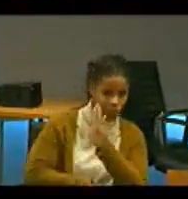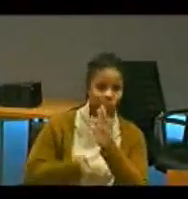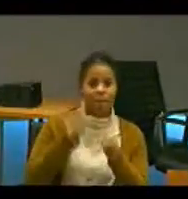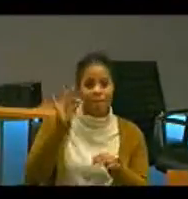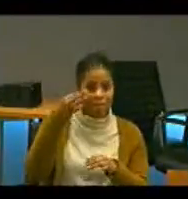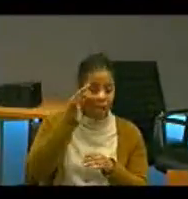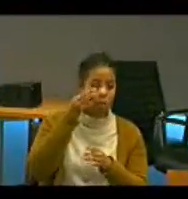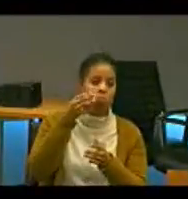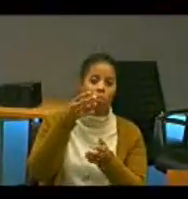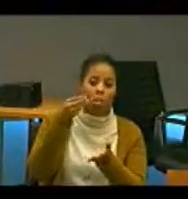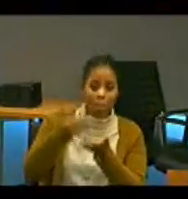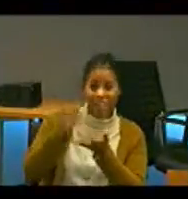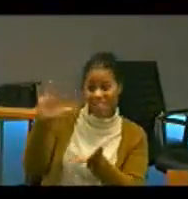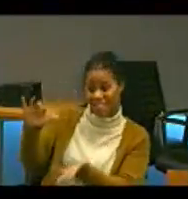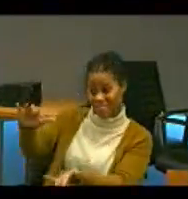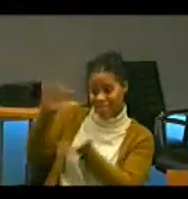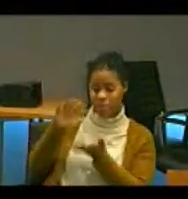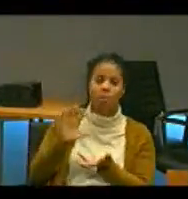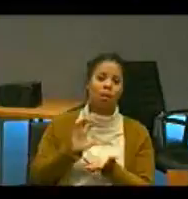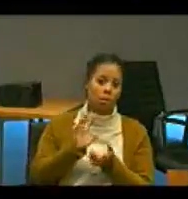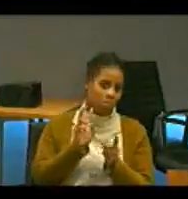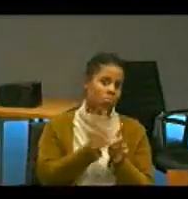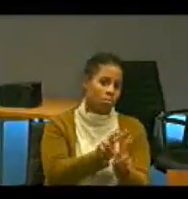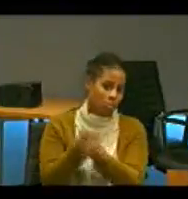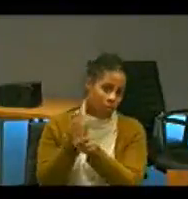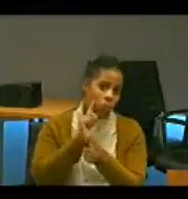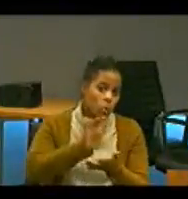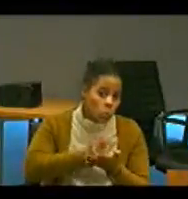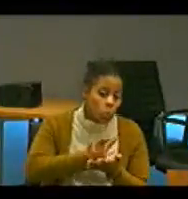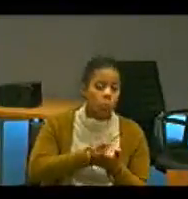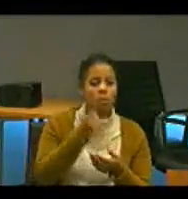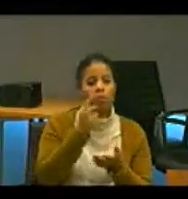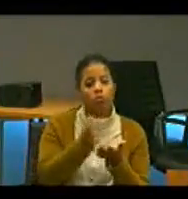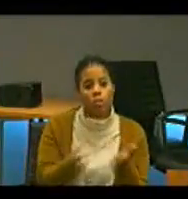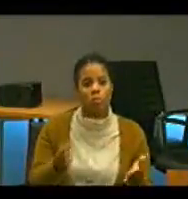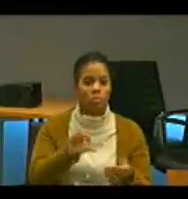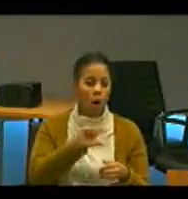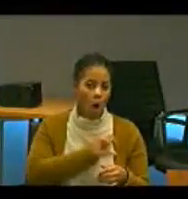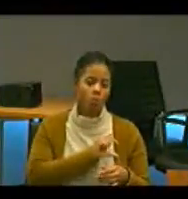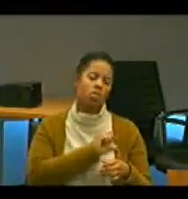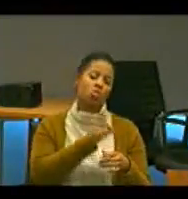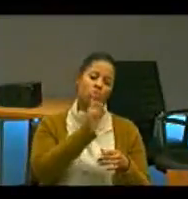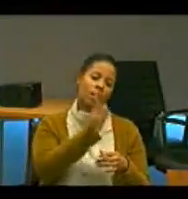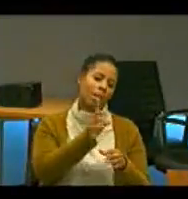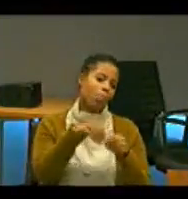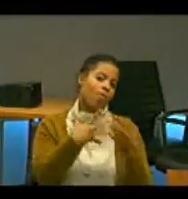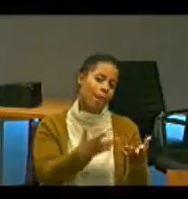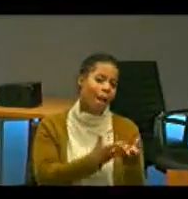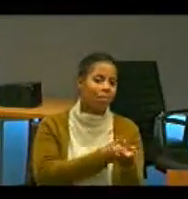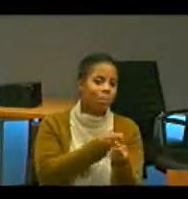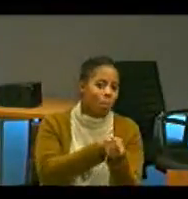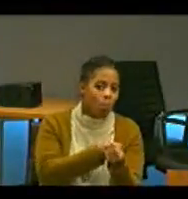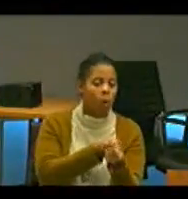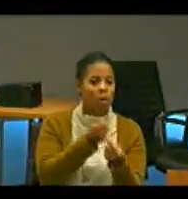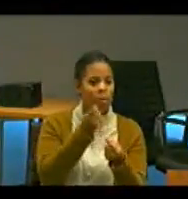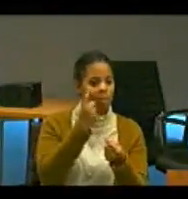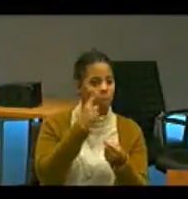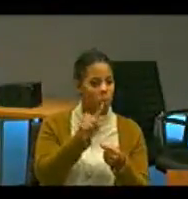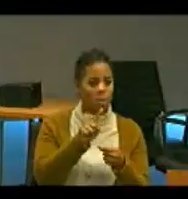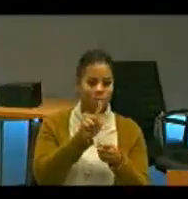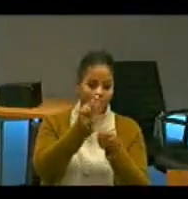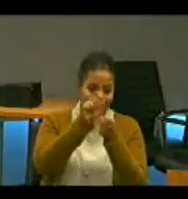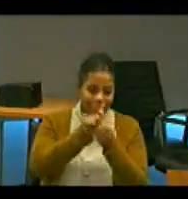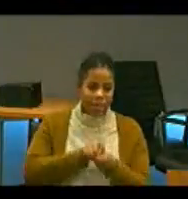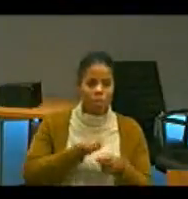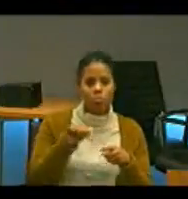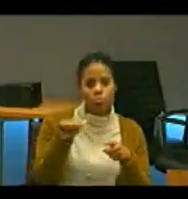that have been provided to schools, to school resource officers, and to others to really support these kinds of practices that have